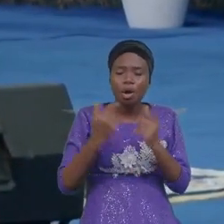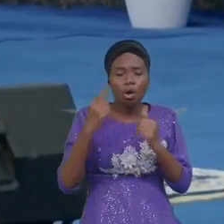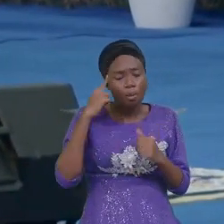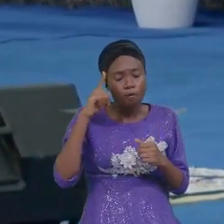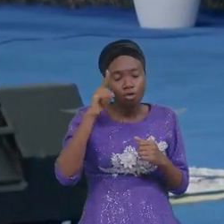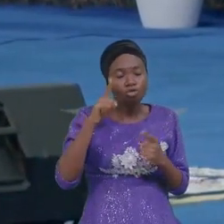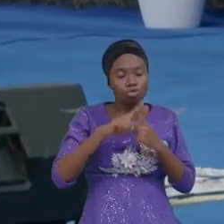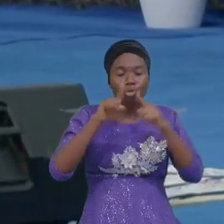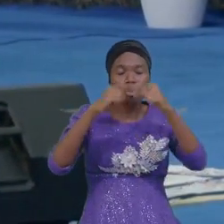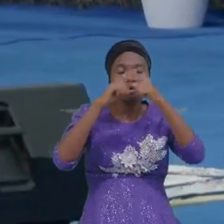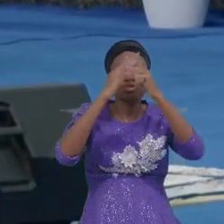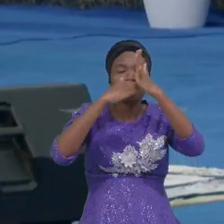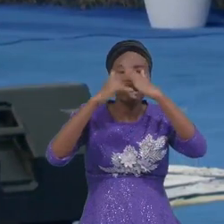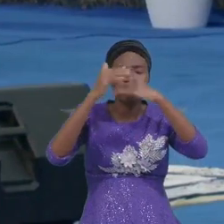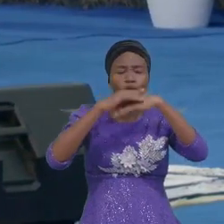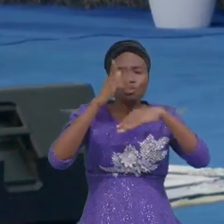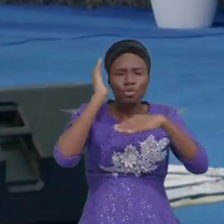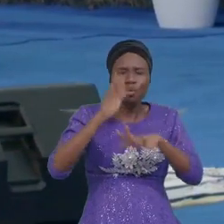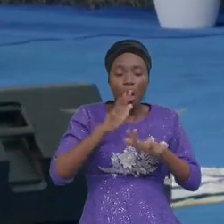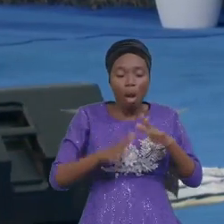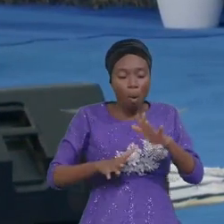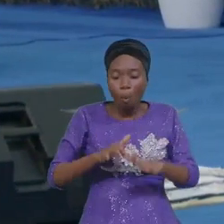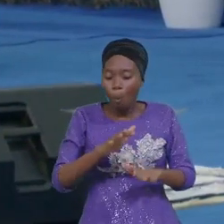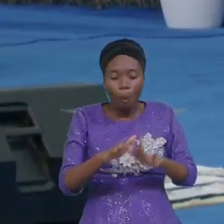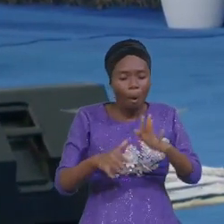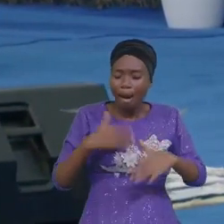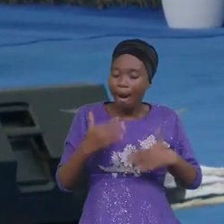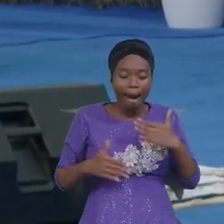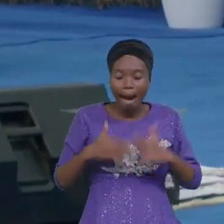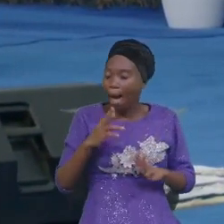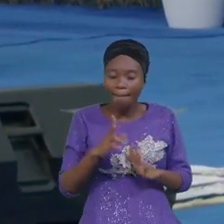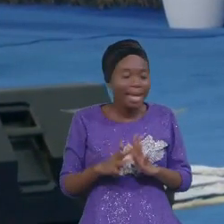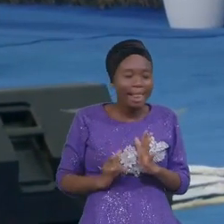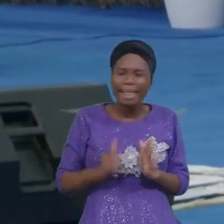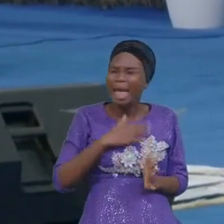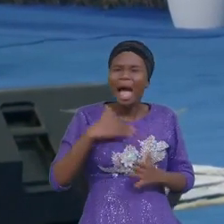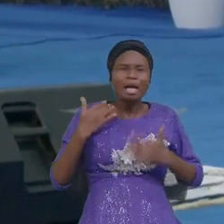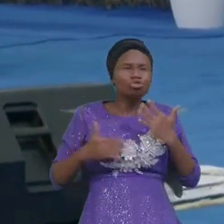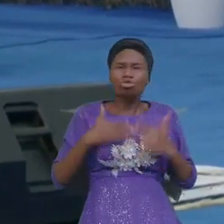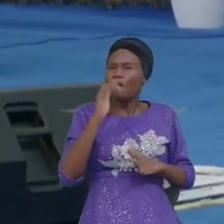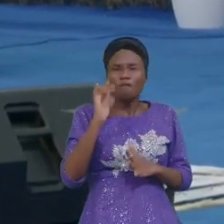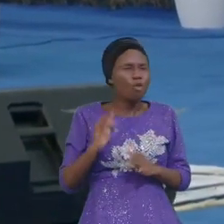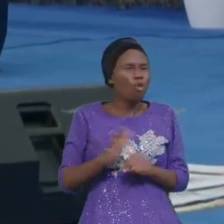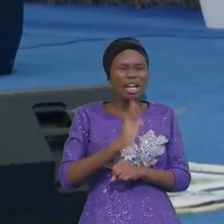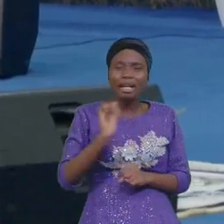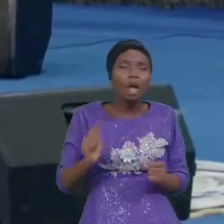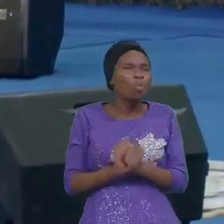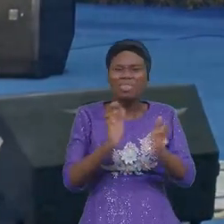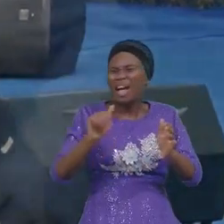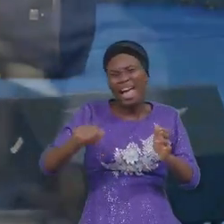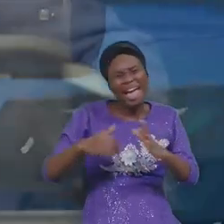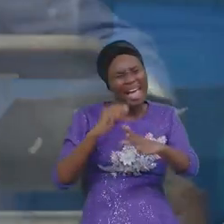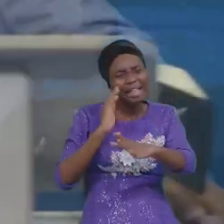to heaven, you'll walk gallantly and happily and joyfully without any hindrance.